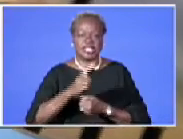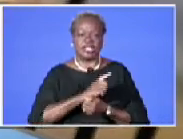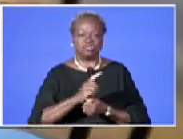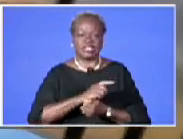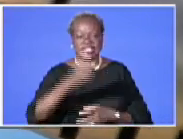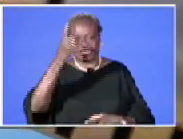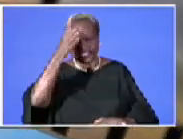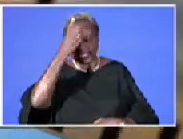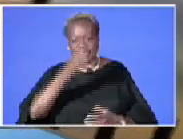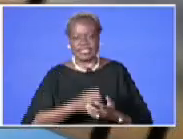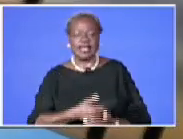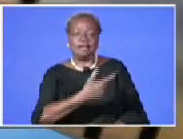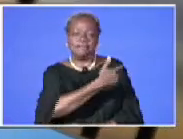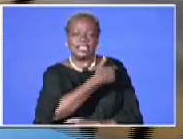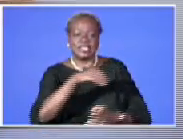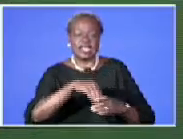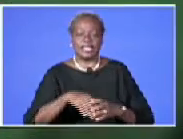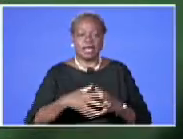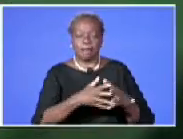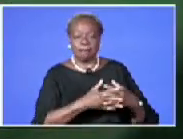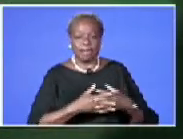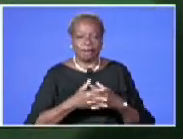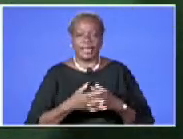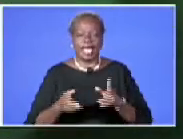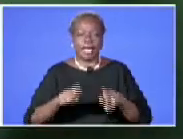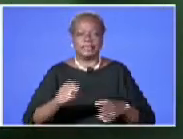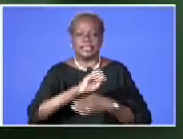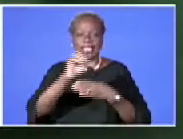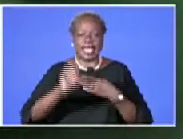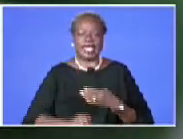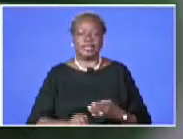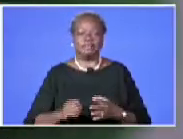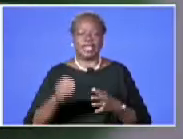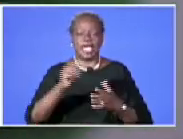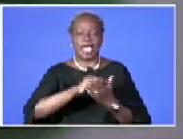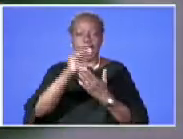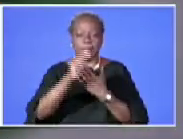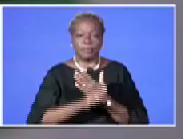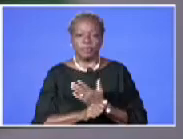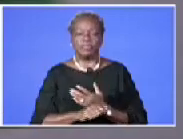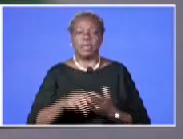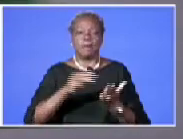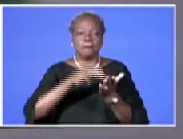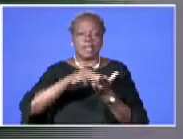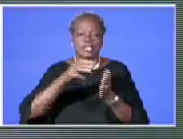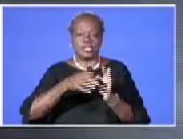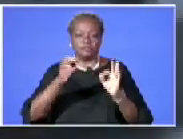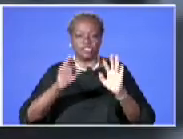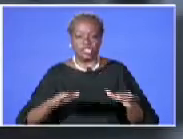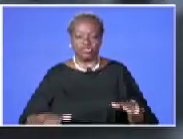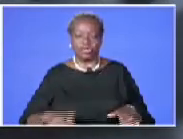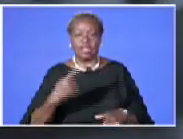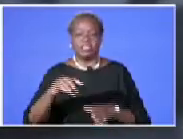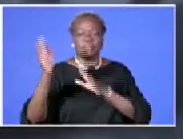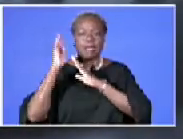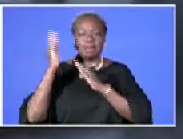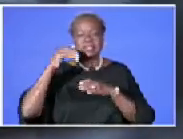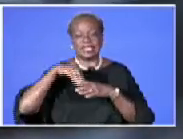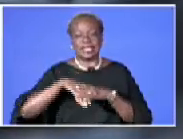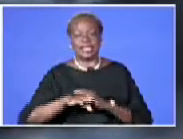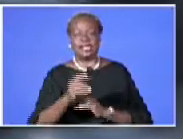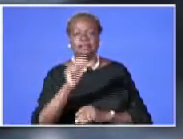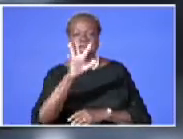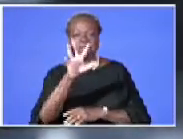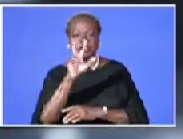Vaccinations in the Americas usually take place at the end of April, with millions of children included in the campaign. The Bahamas is included in the